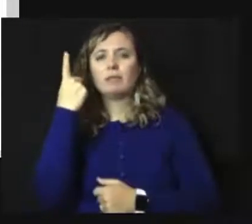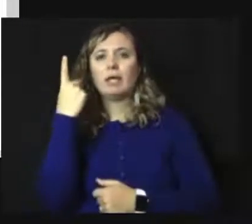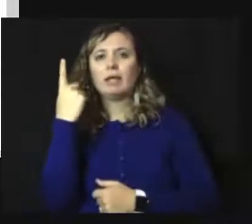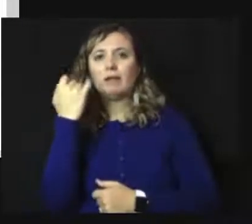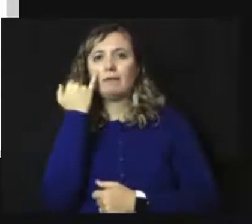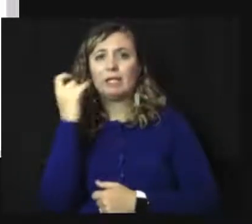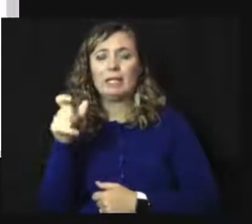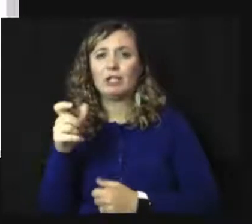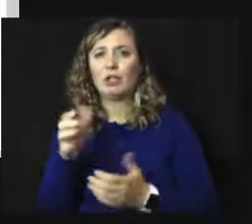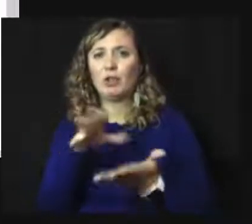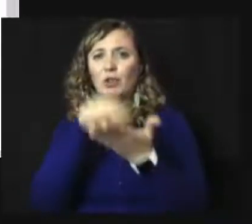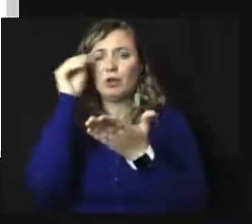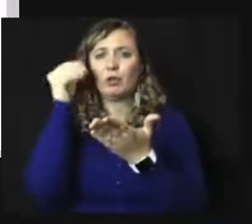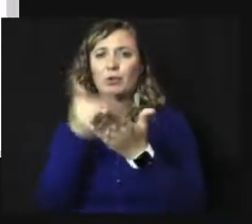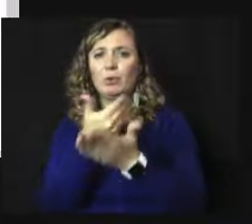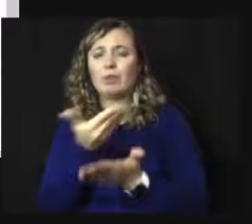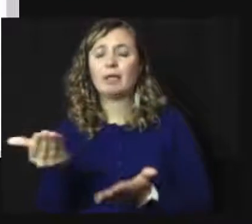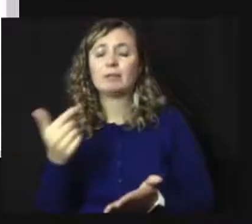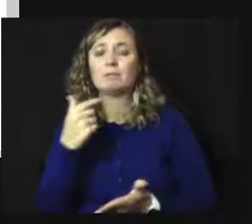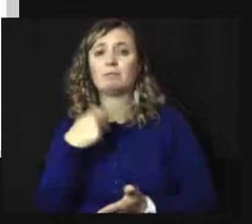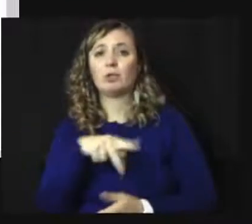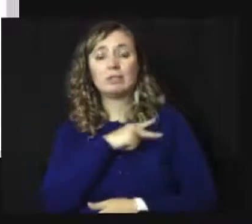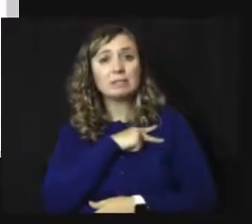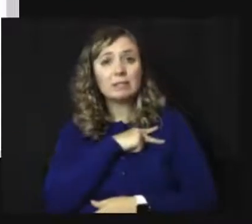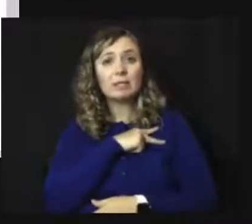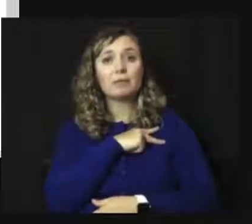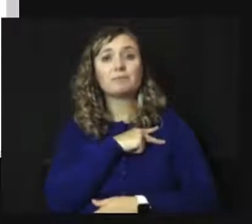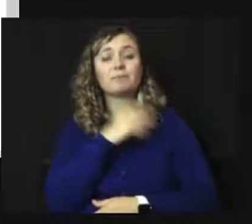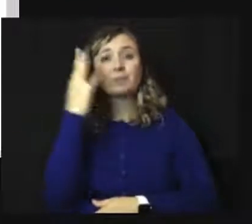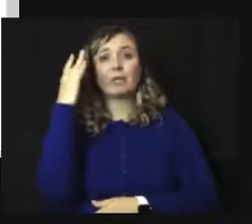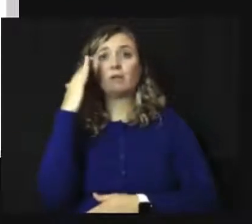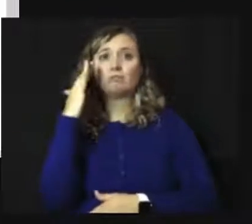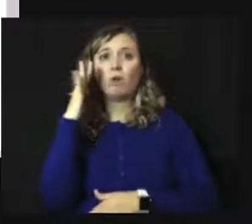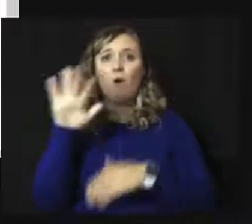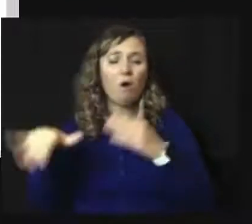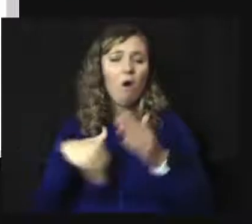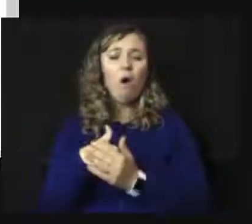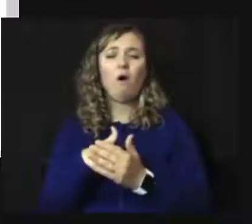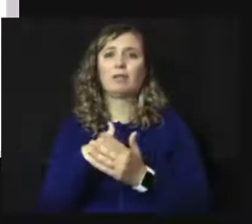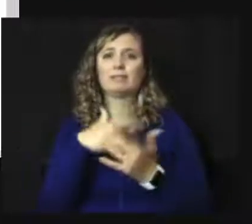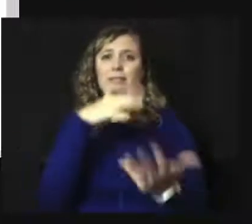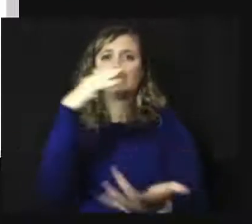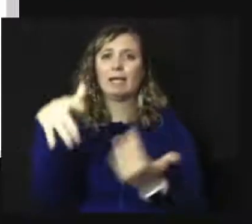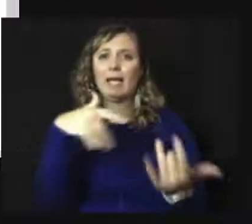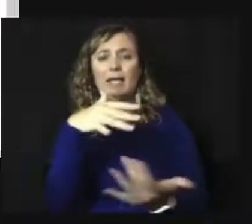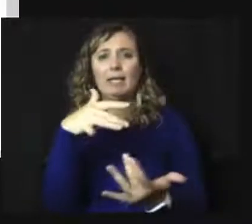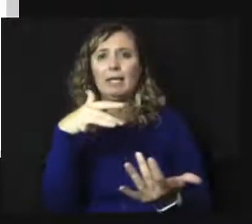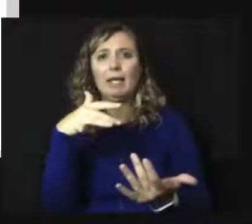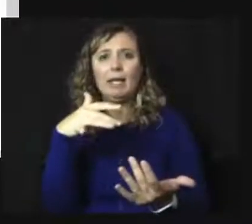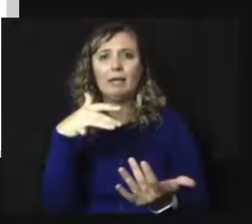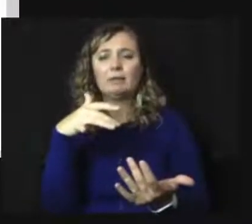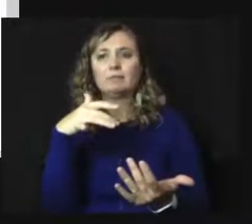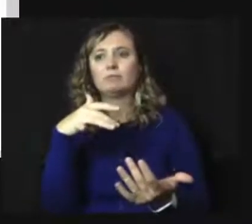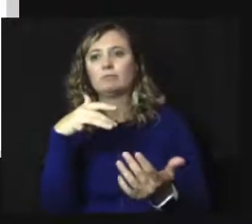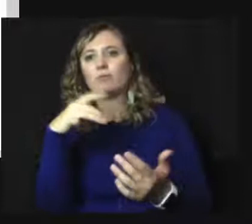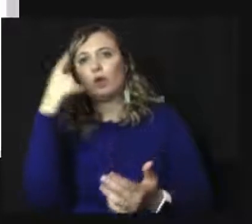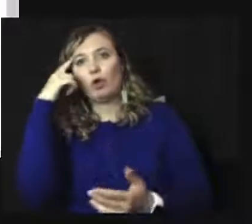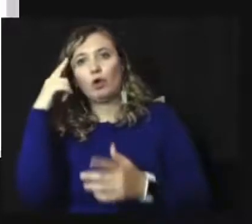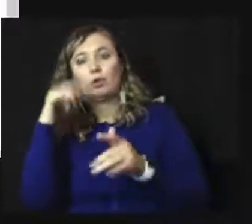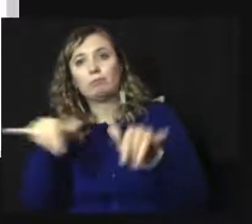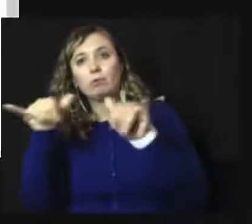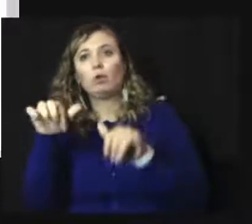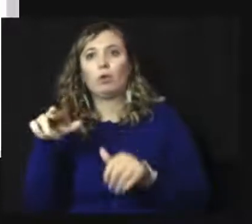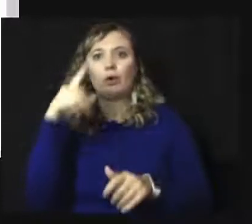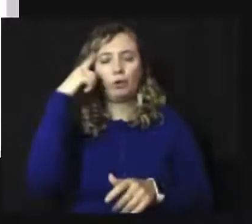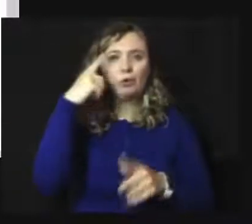things. Personally, I think, again, something that all of society, whether neurotypical, neurodivergent, doesn't know, could benefit from is